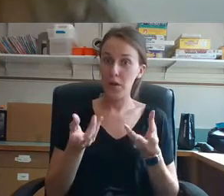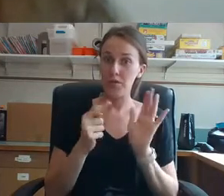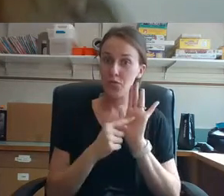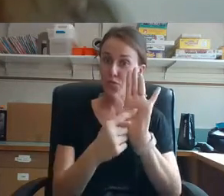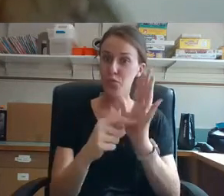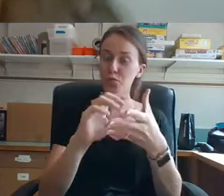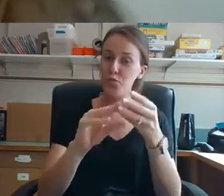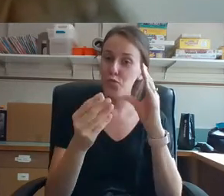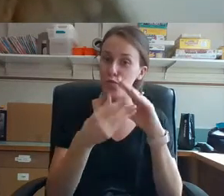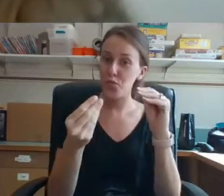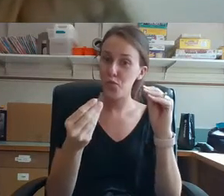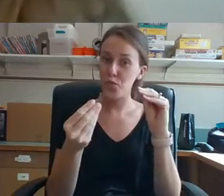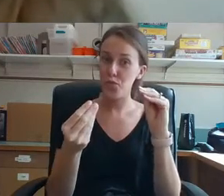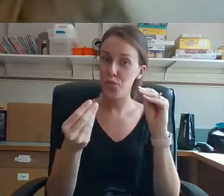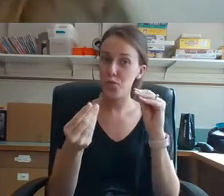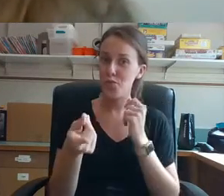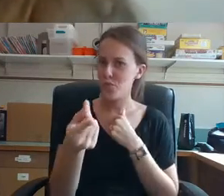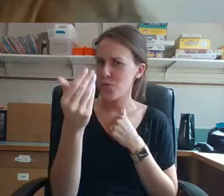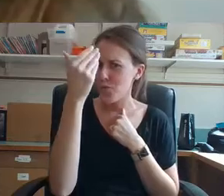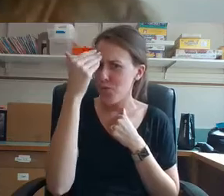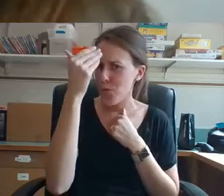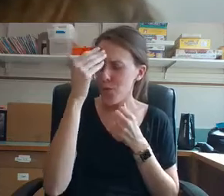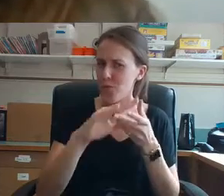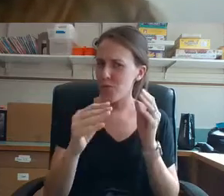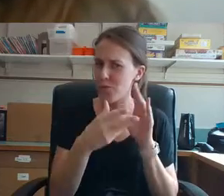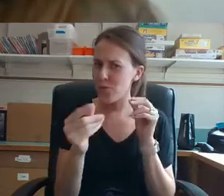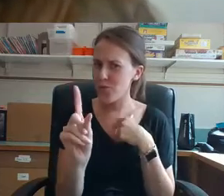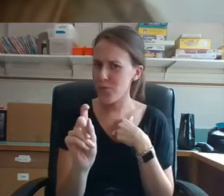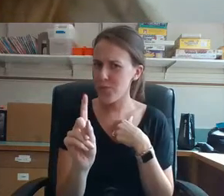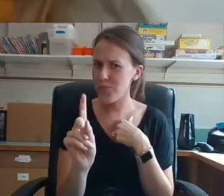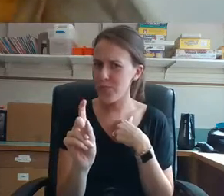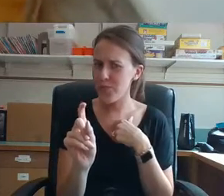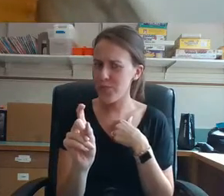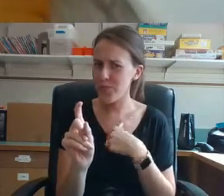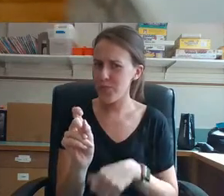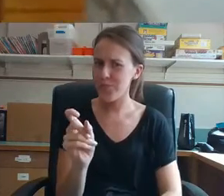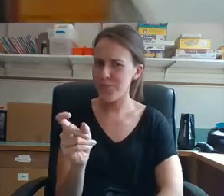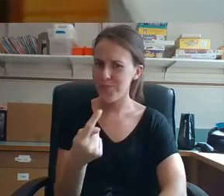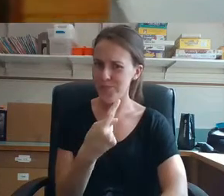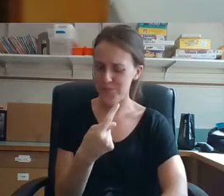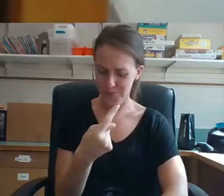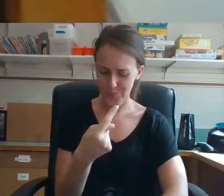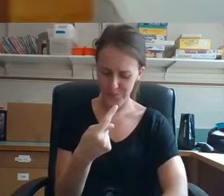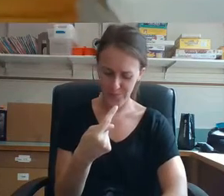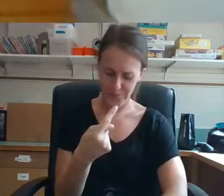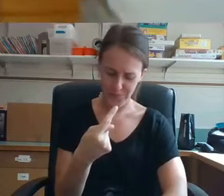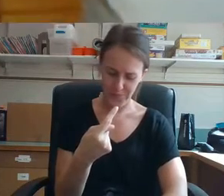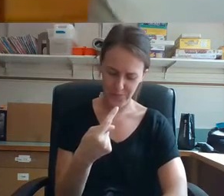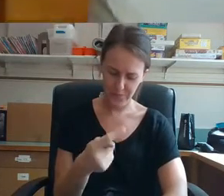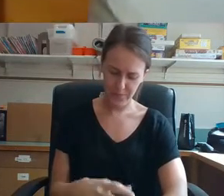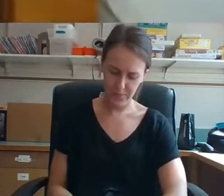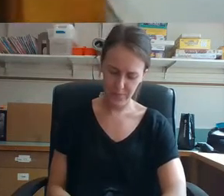today. And does anybody know what story we're going to read